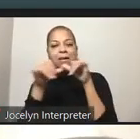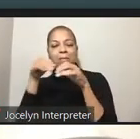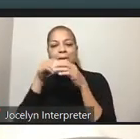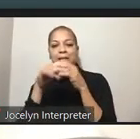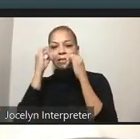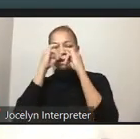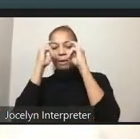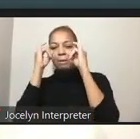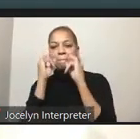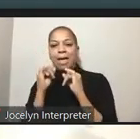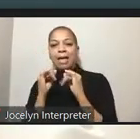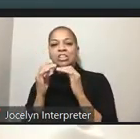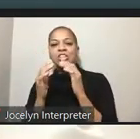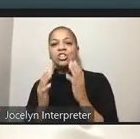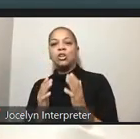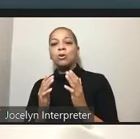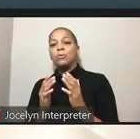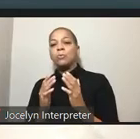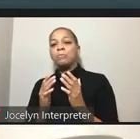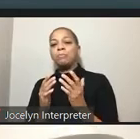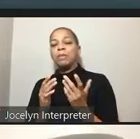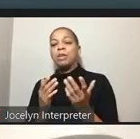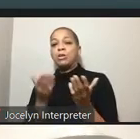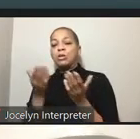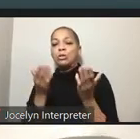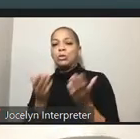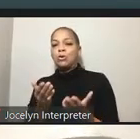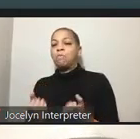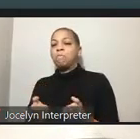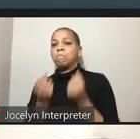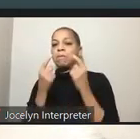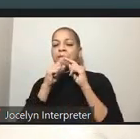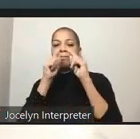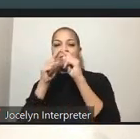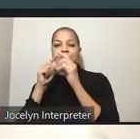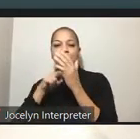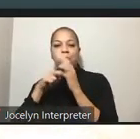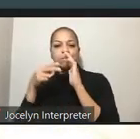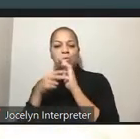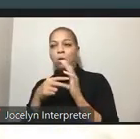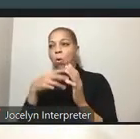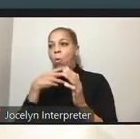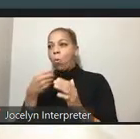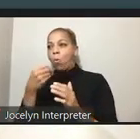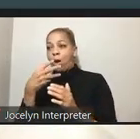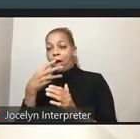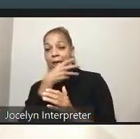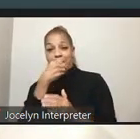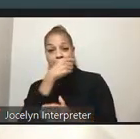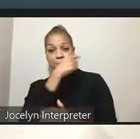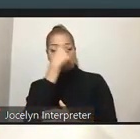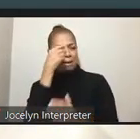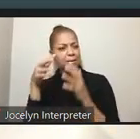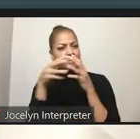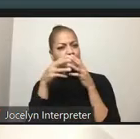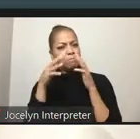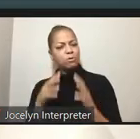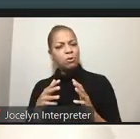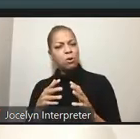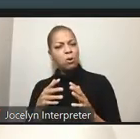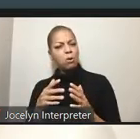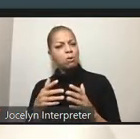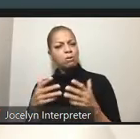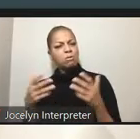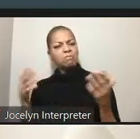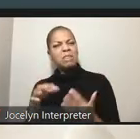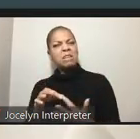served many different purposes for white and Black Americans. What is unique about this